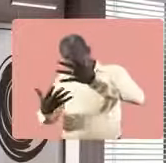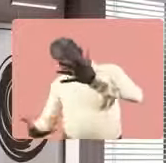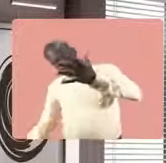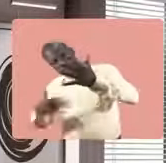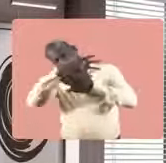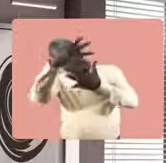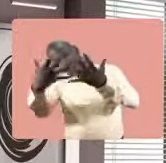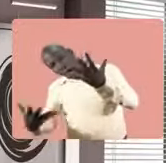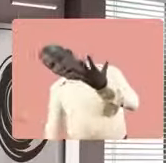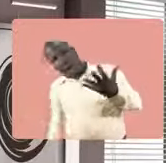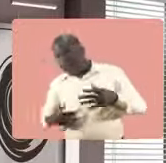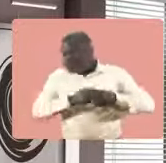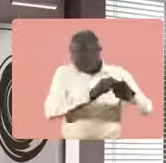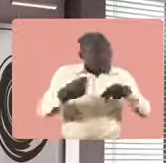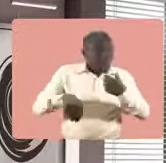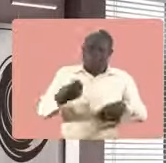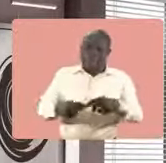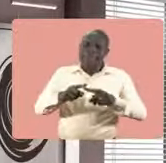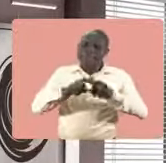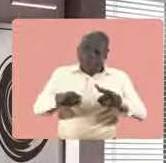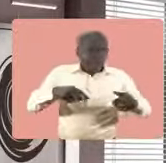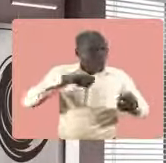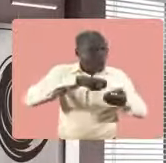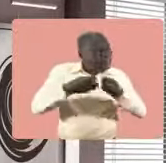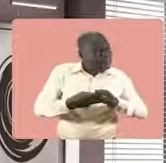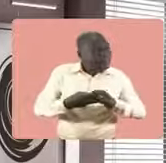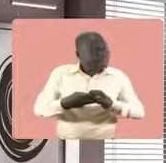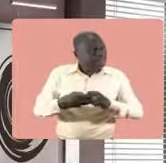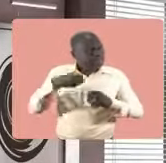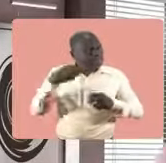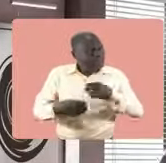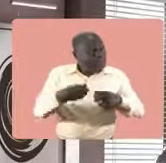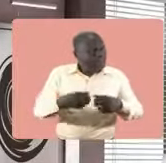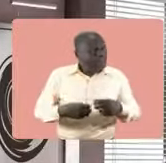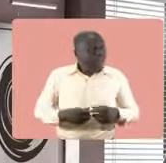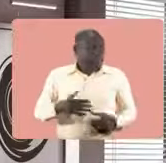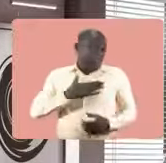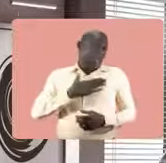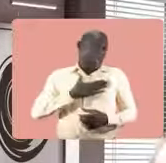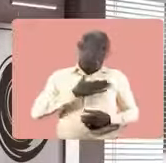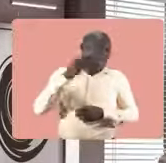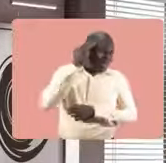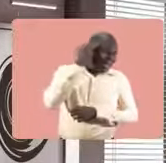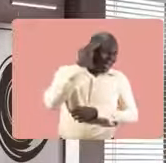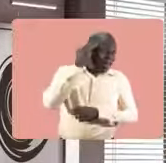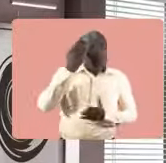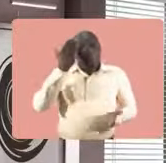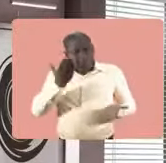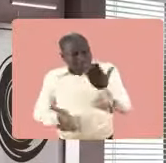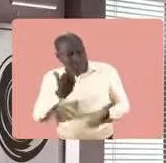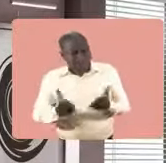no. Baabi a problem no e wo ene se. Me manje e kire me se baabi a me wo